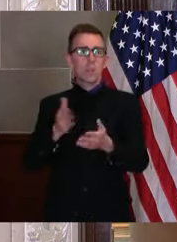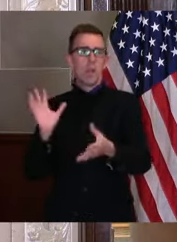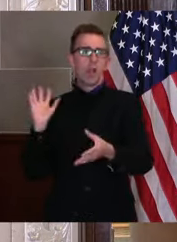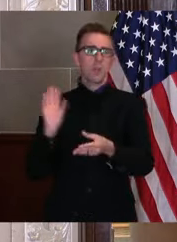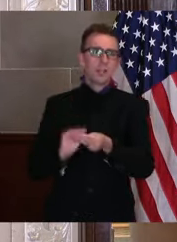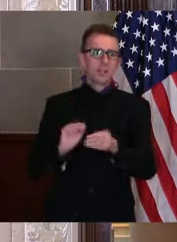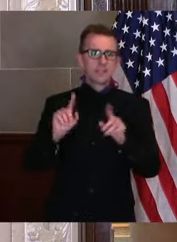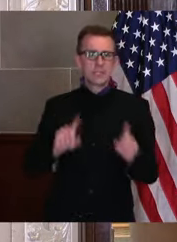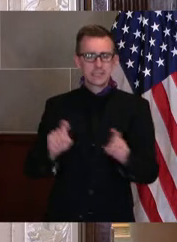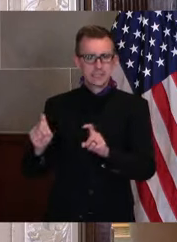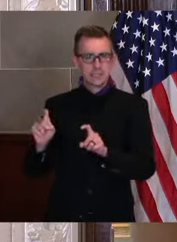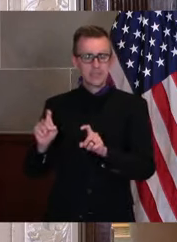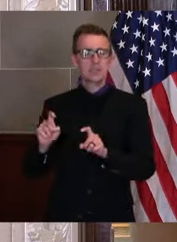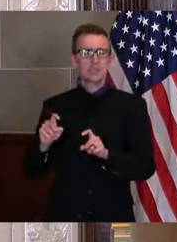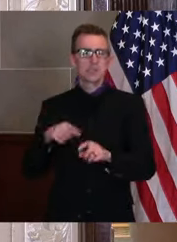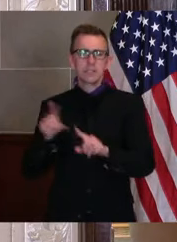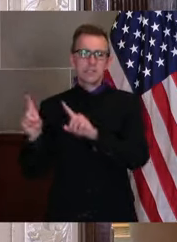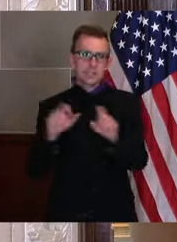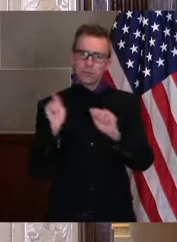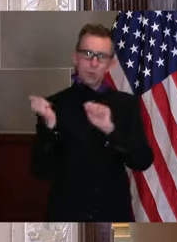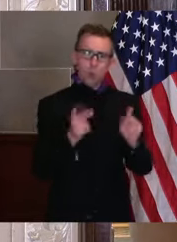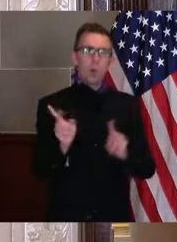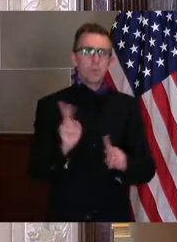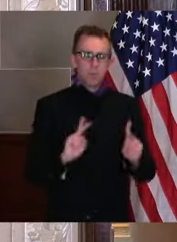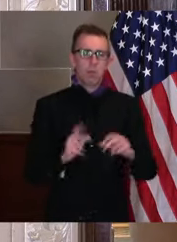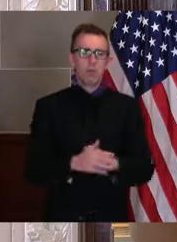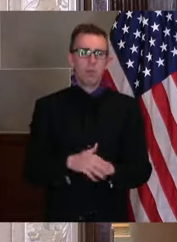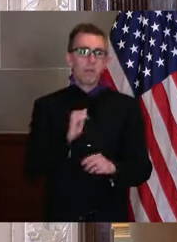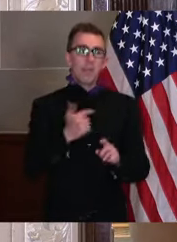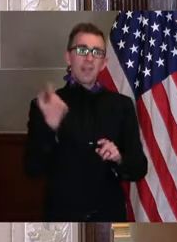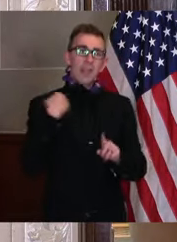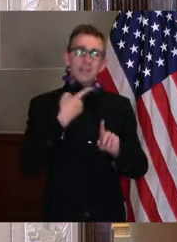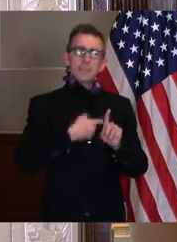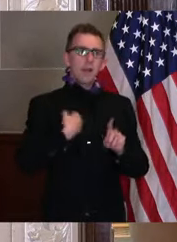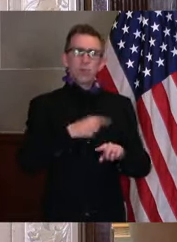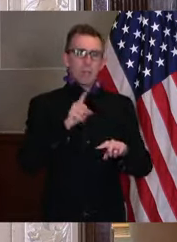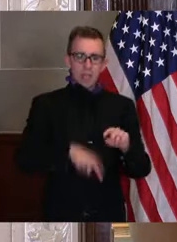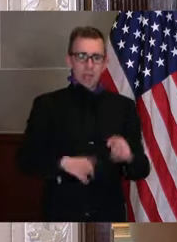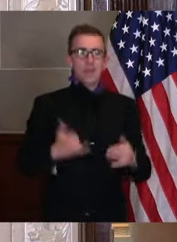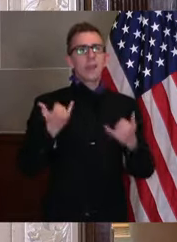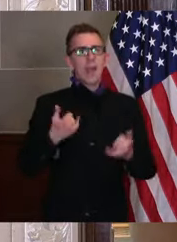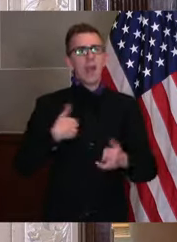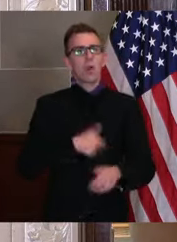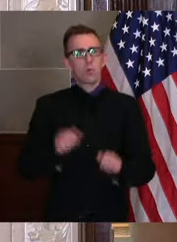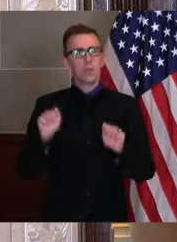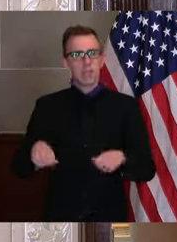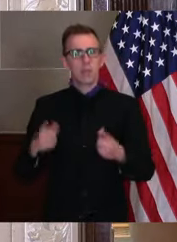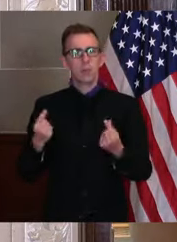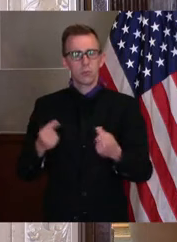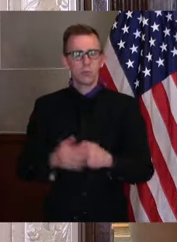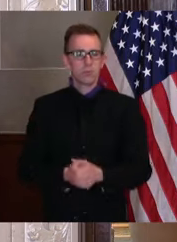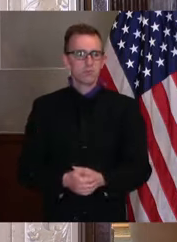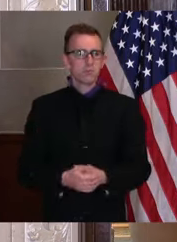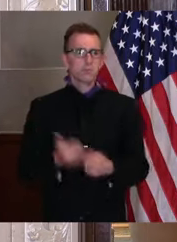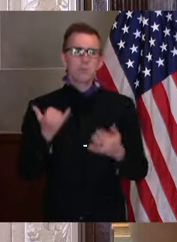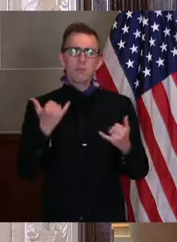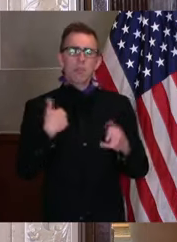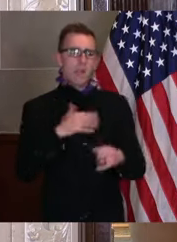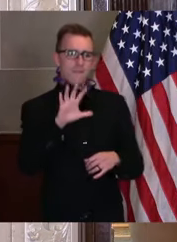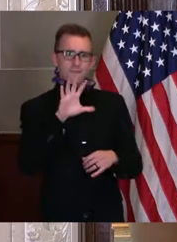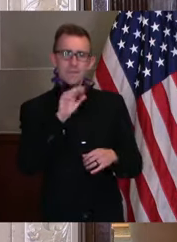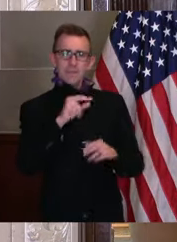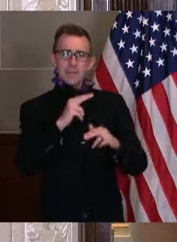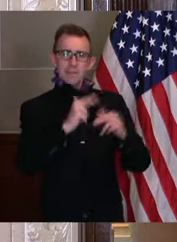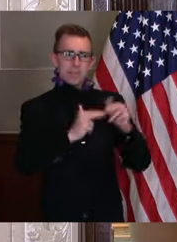go in and check everybody, a capability we didn't have a month ago. But as the governor said, there are 50 facilities right now that meet